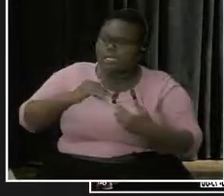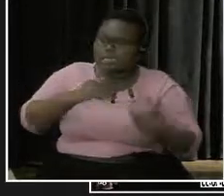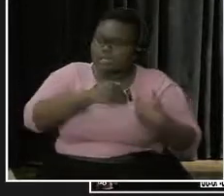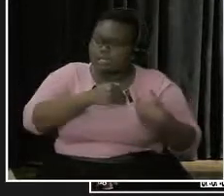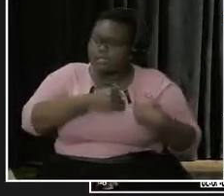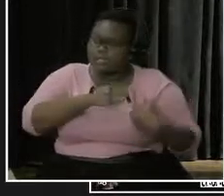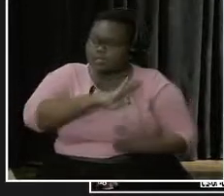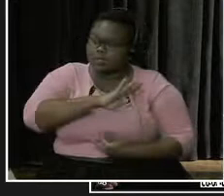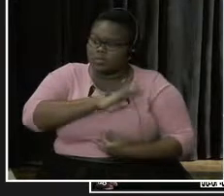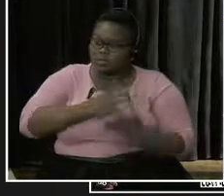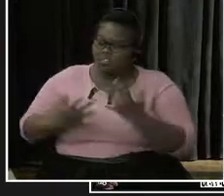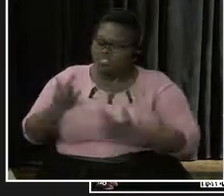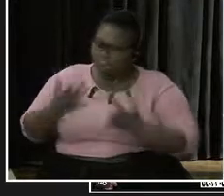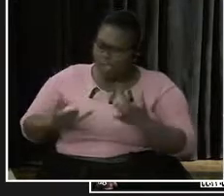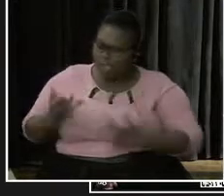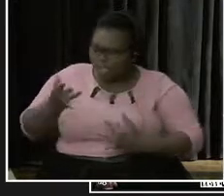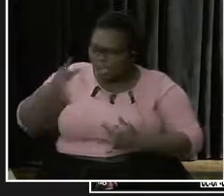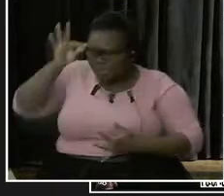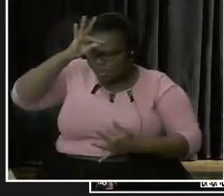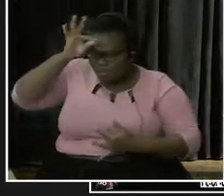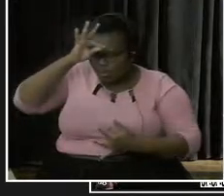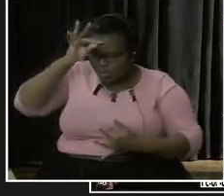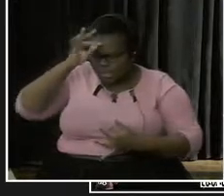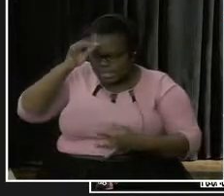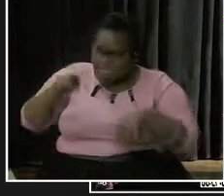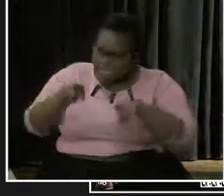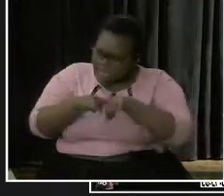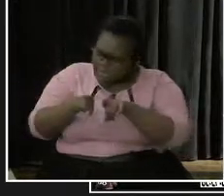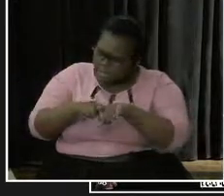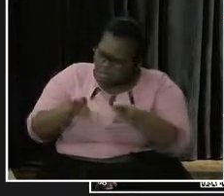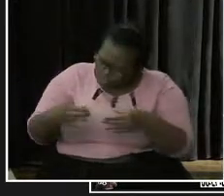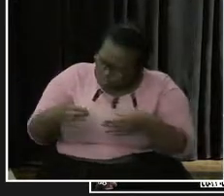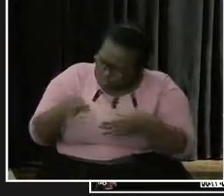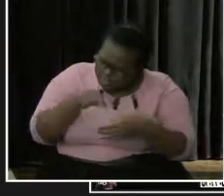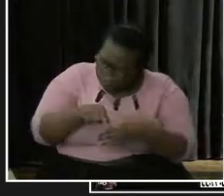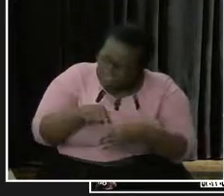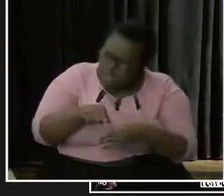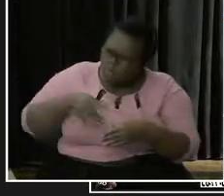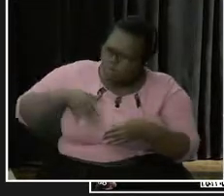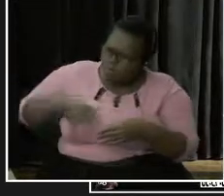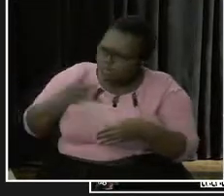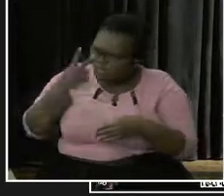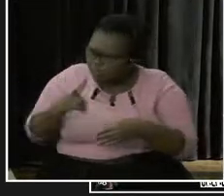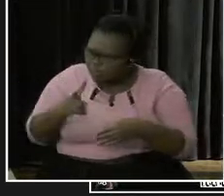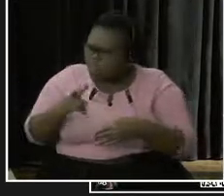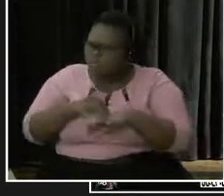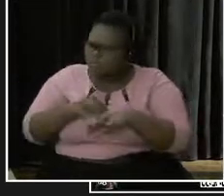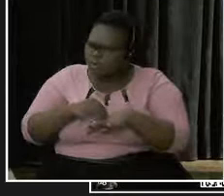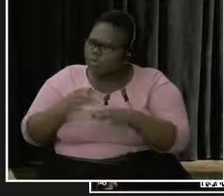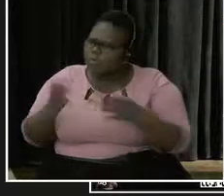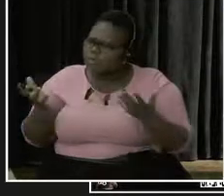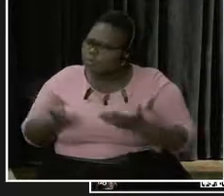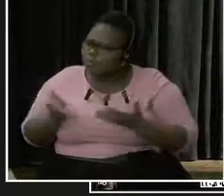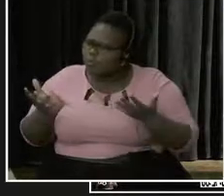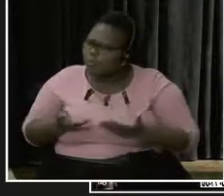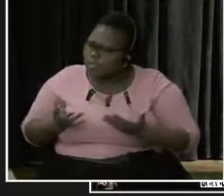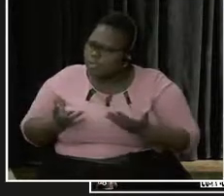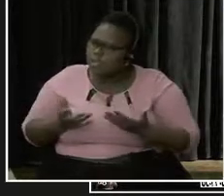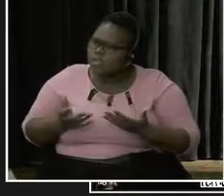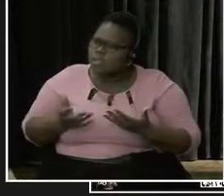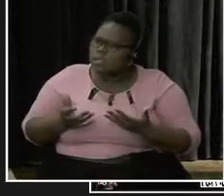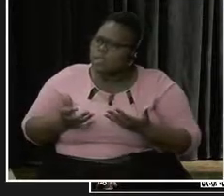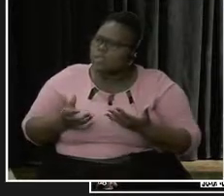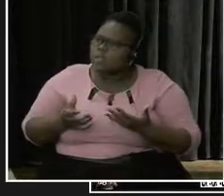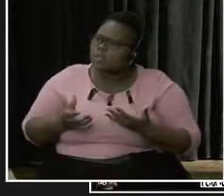fire and Metro Police fall under that committee, and we were looking to see where the shortfalls are. And I just make that by